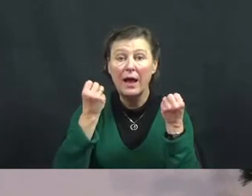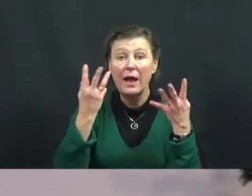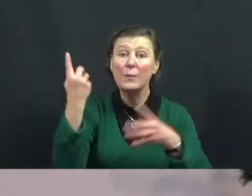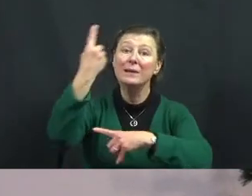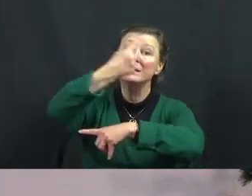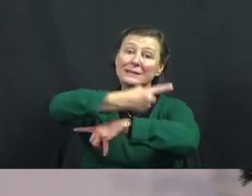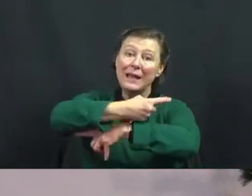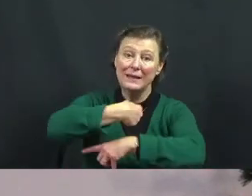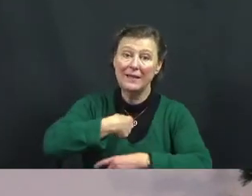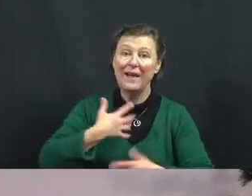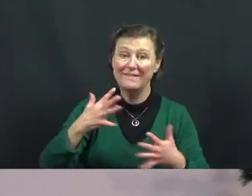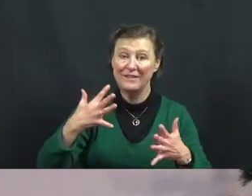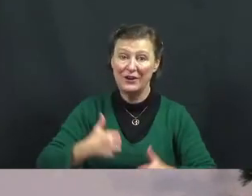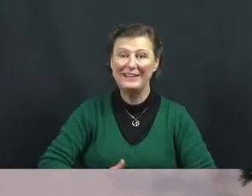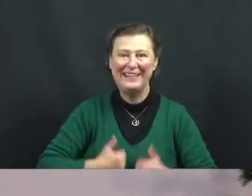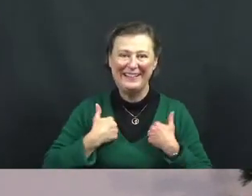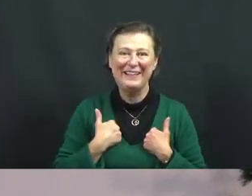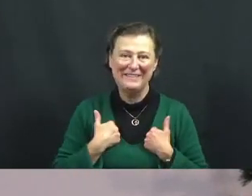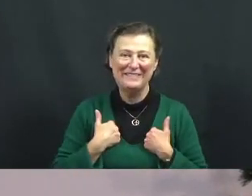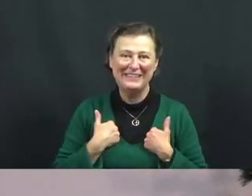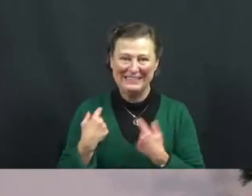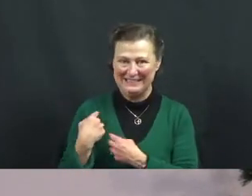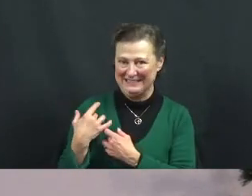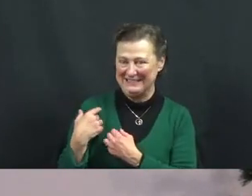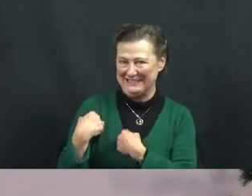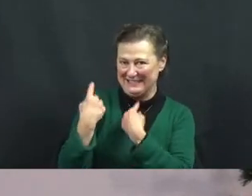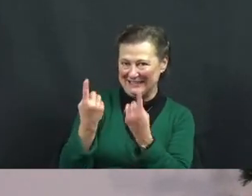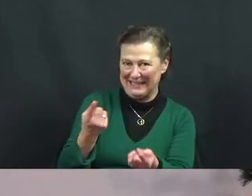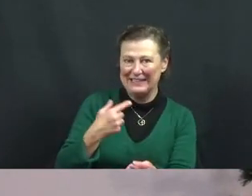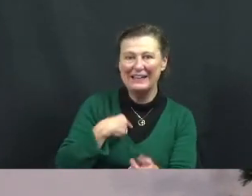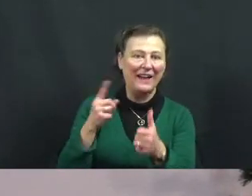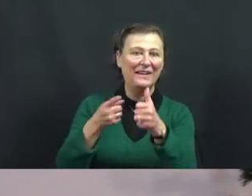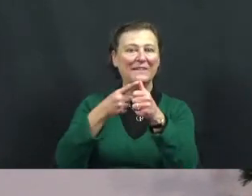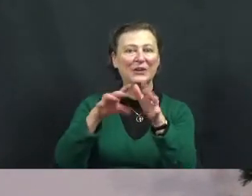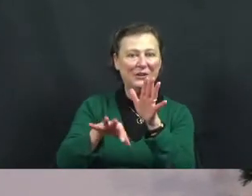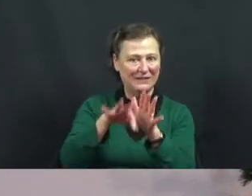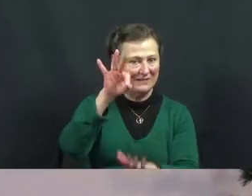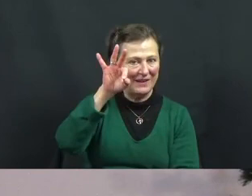I've lived since I first discovered